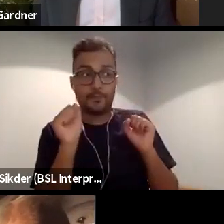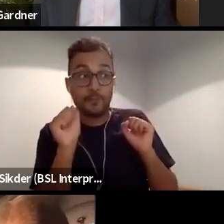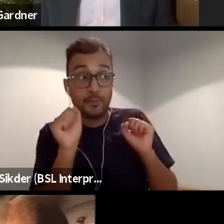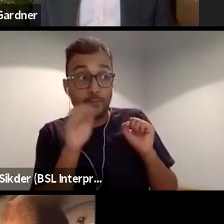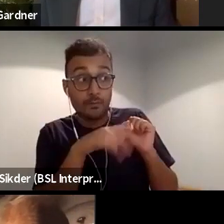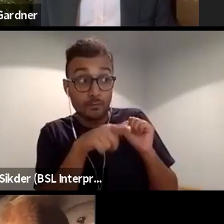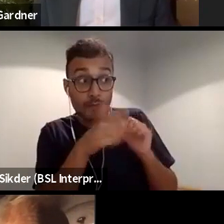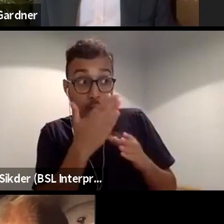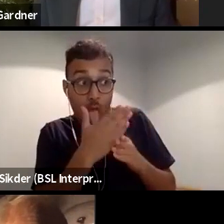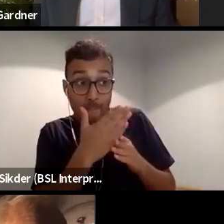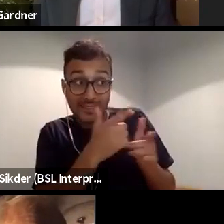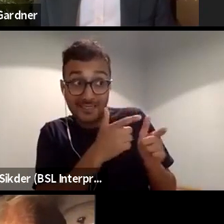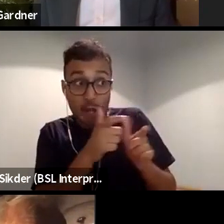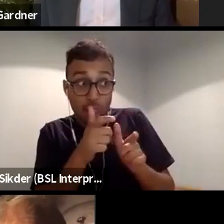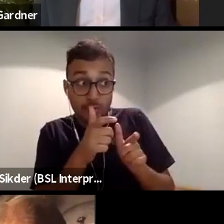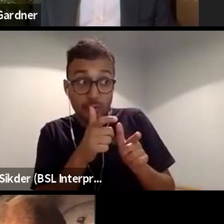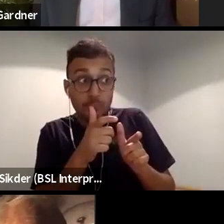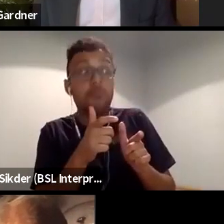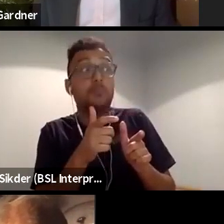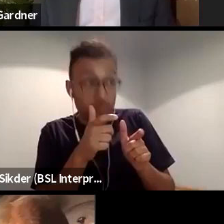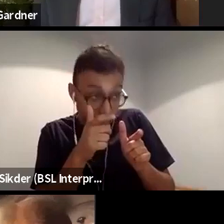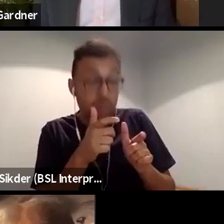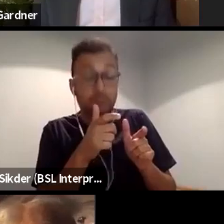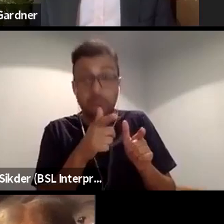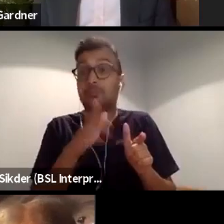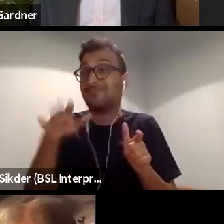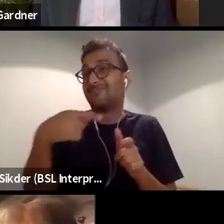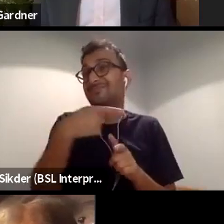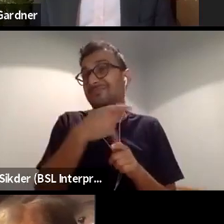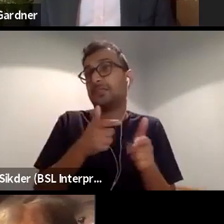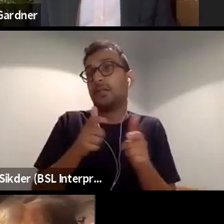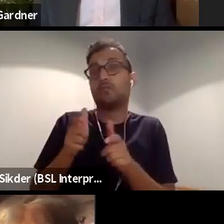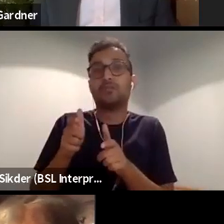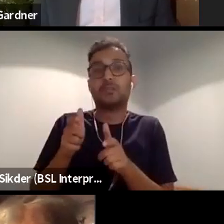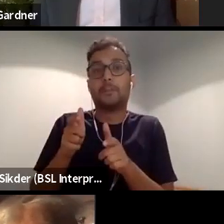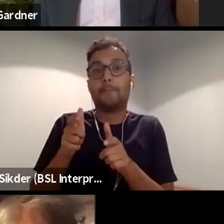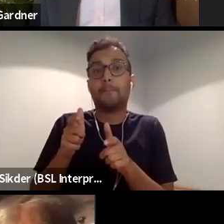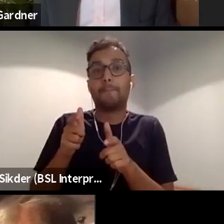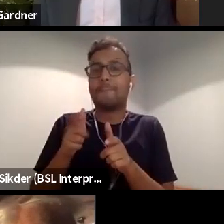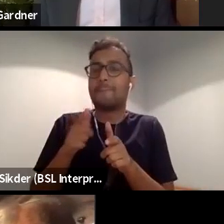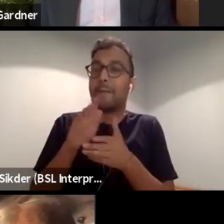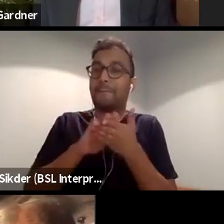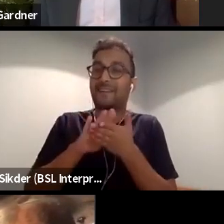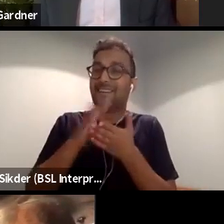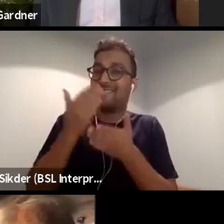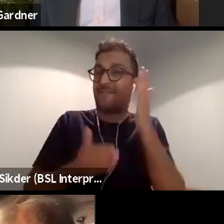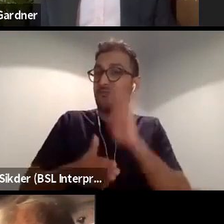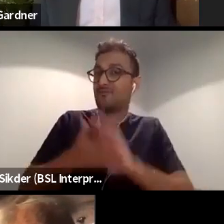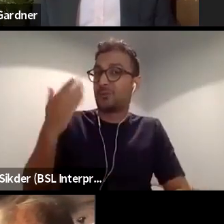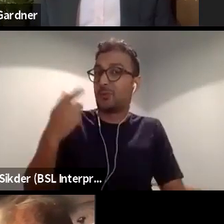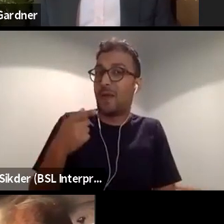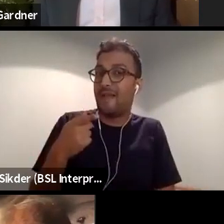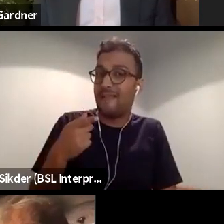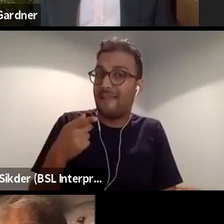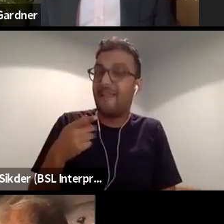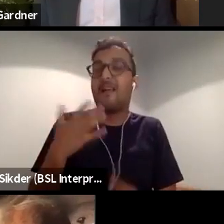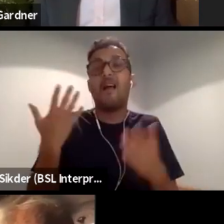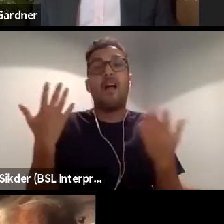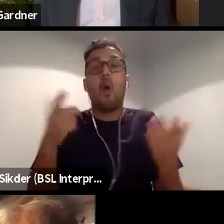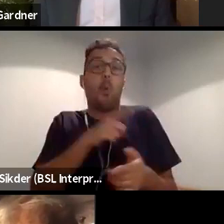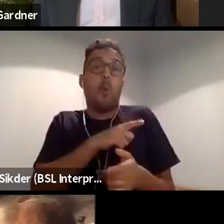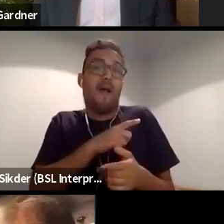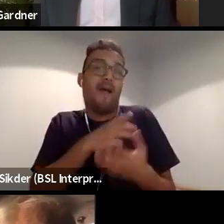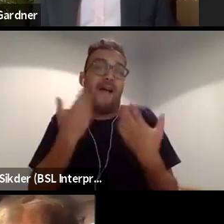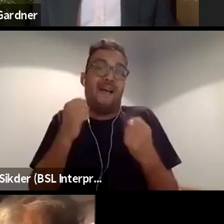call themselves. And that can be for a variety of ethical, legal, or stylistic reasons.